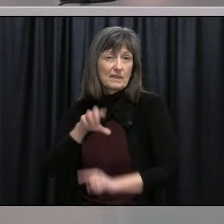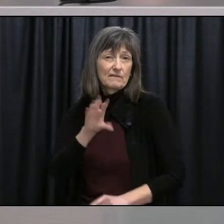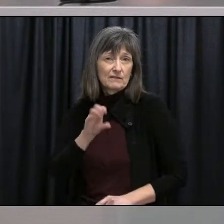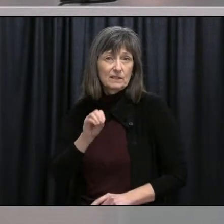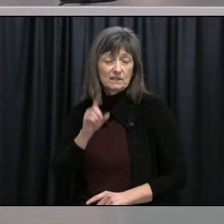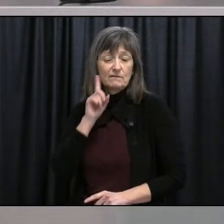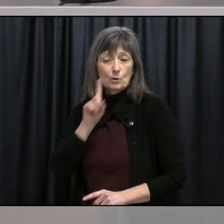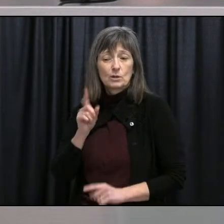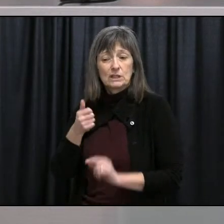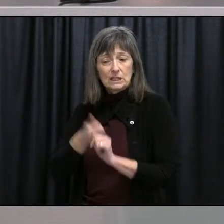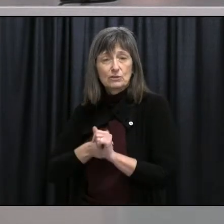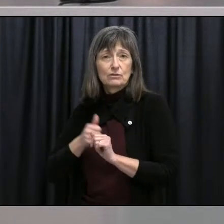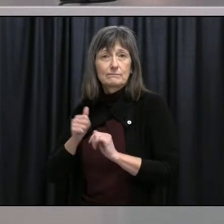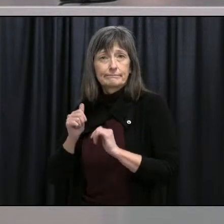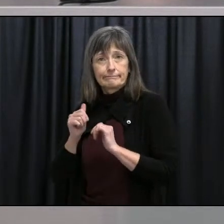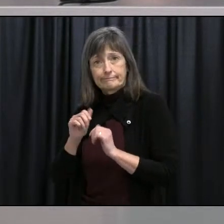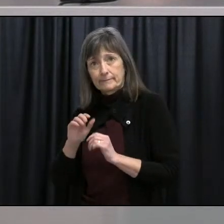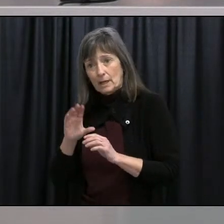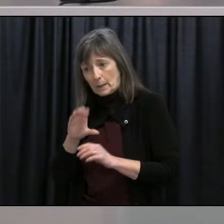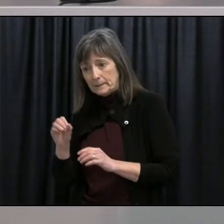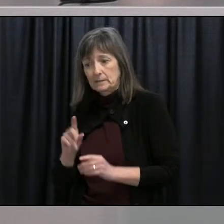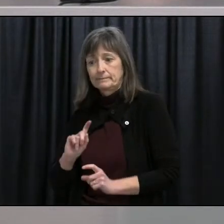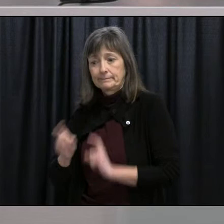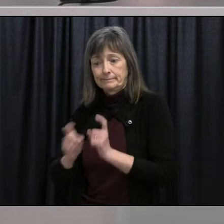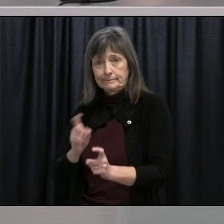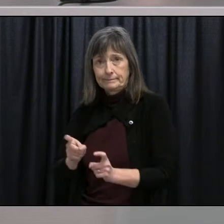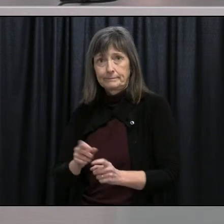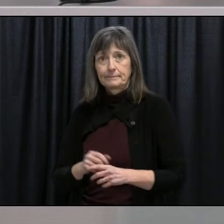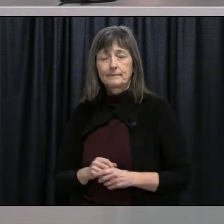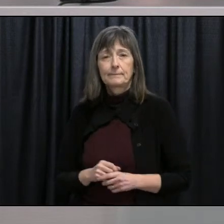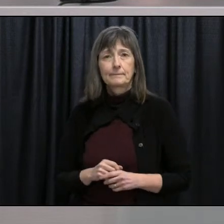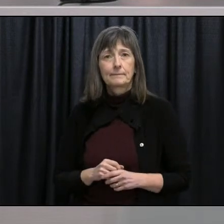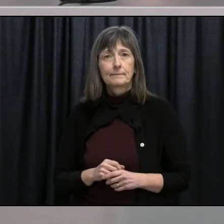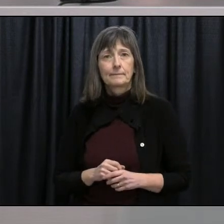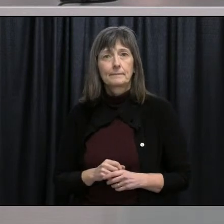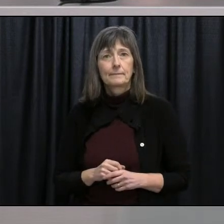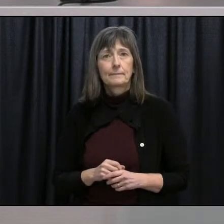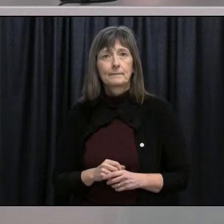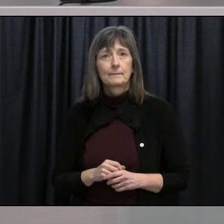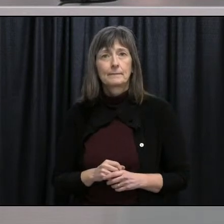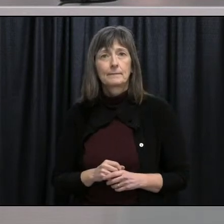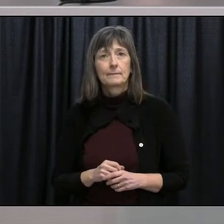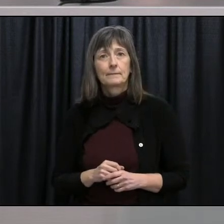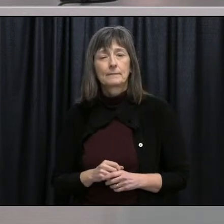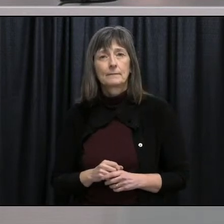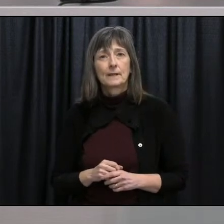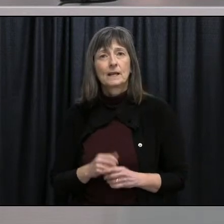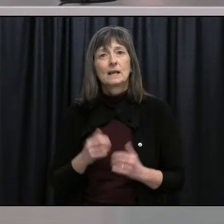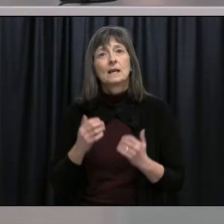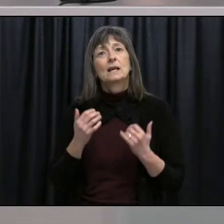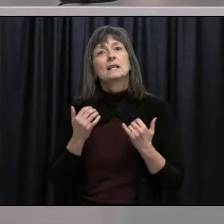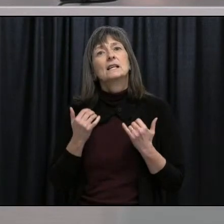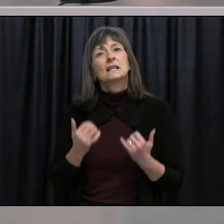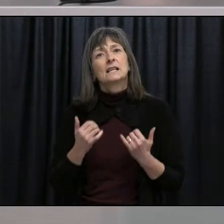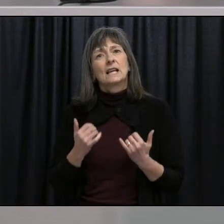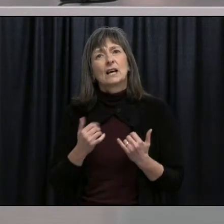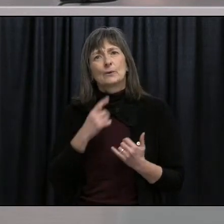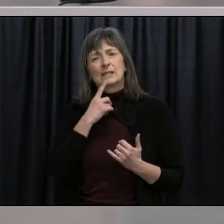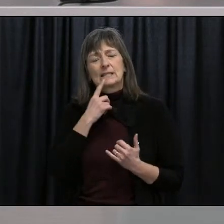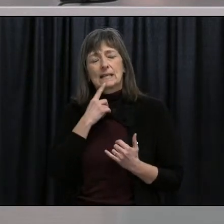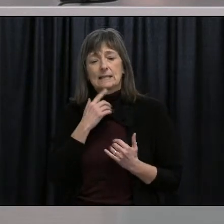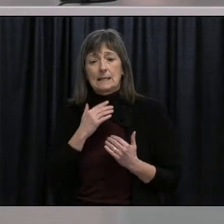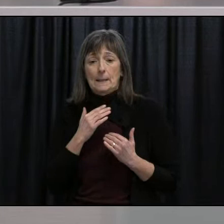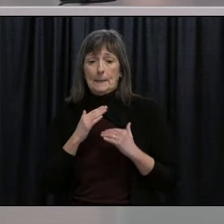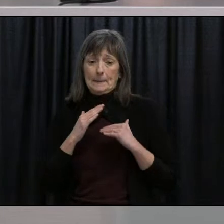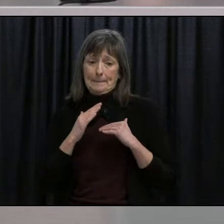early childhood educator. They're saying that if they're changing them the recommended amount, even the minimum recommended amount, that equates to